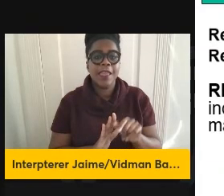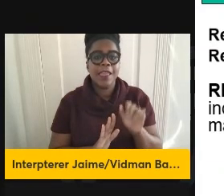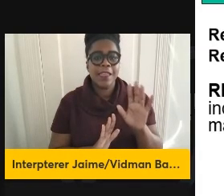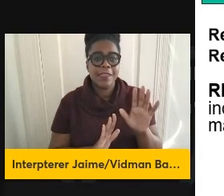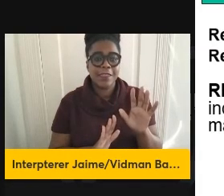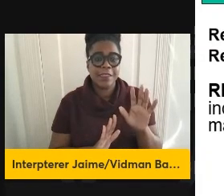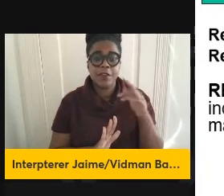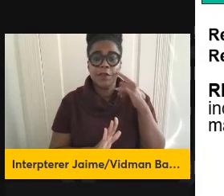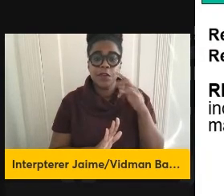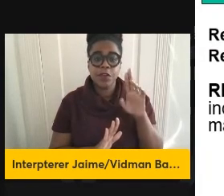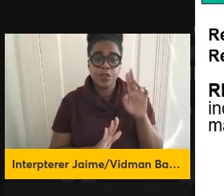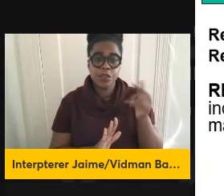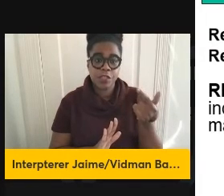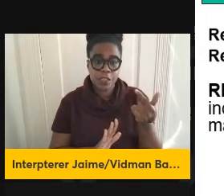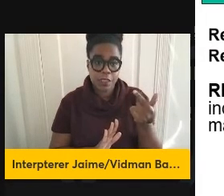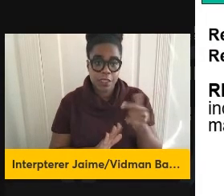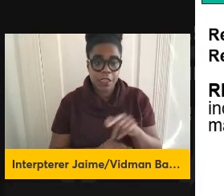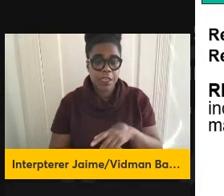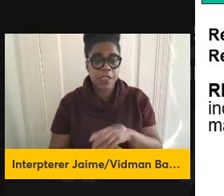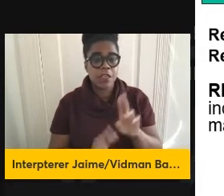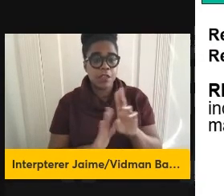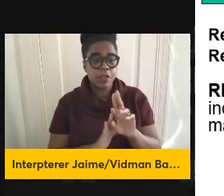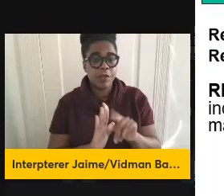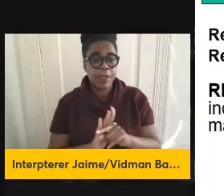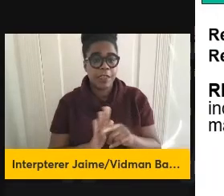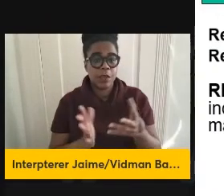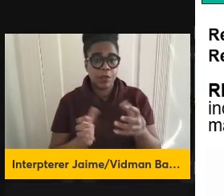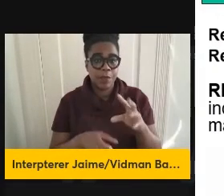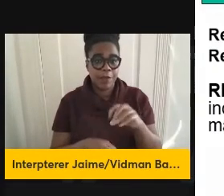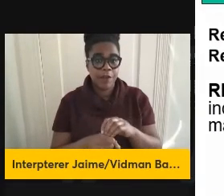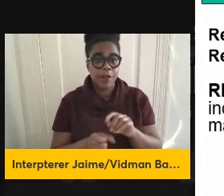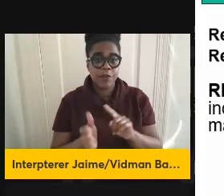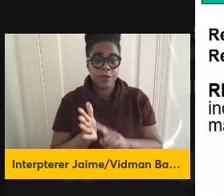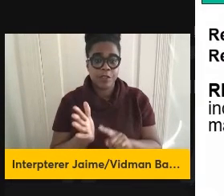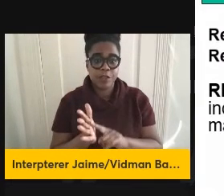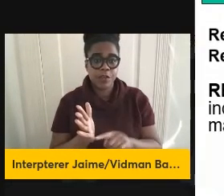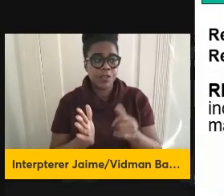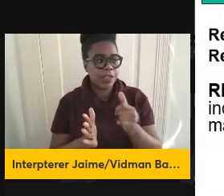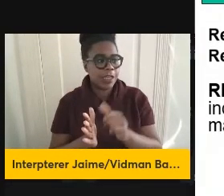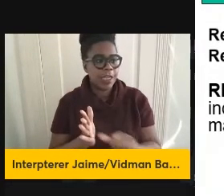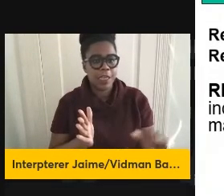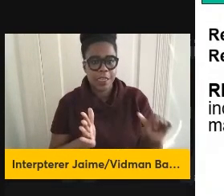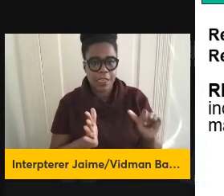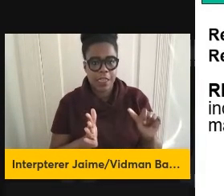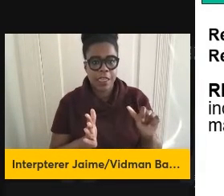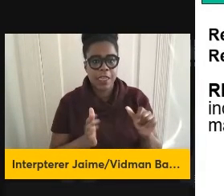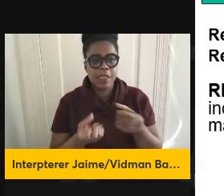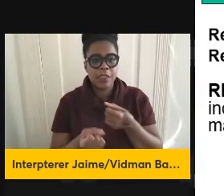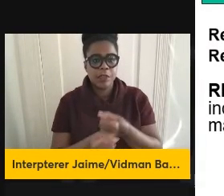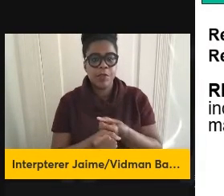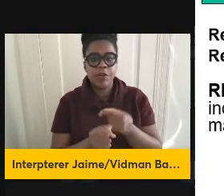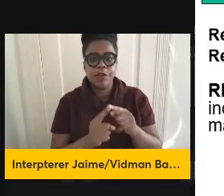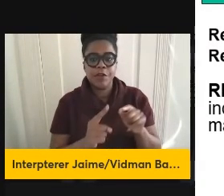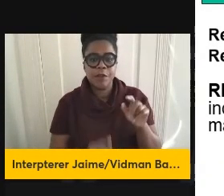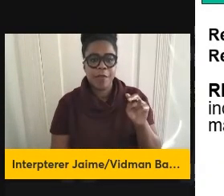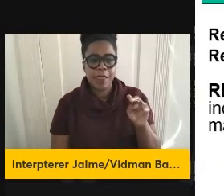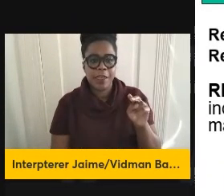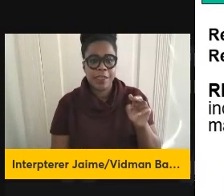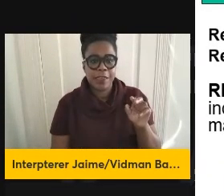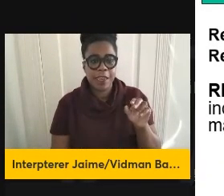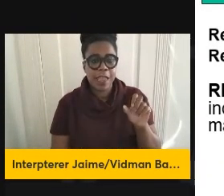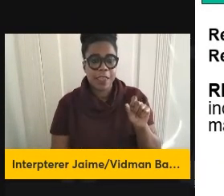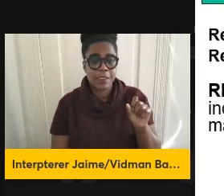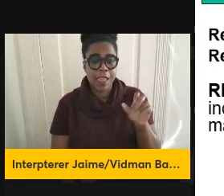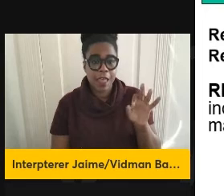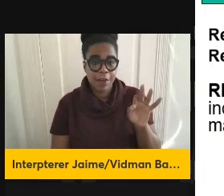for undergrads interested in conducting research in any field supported by NSF. You must be a U.S.